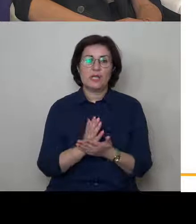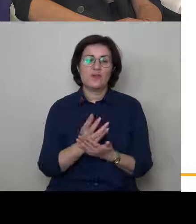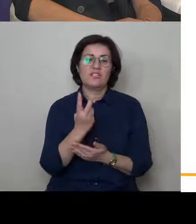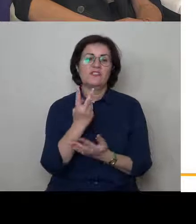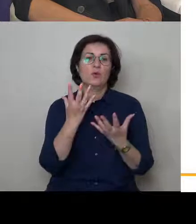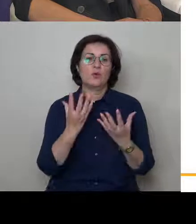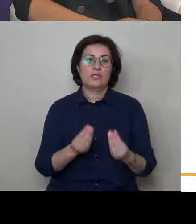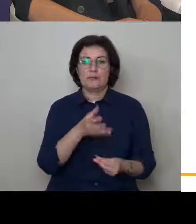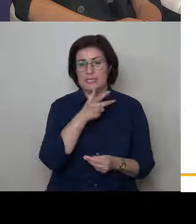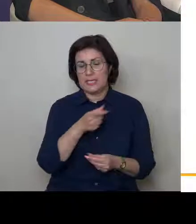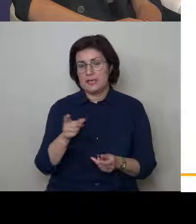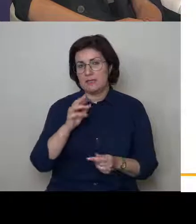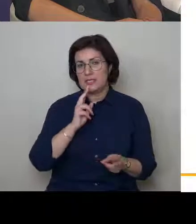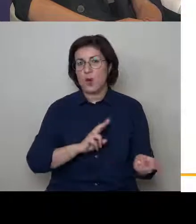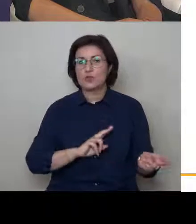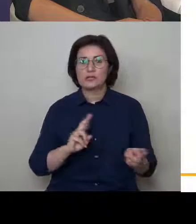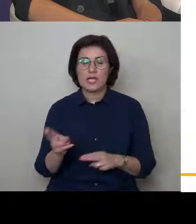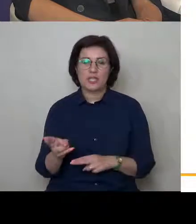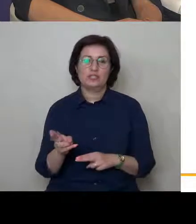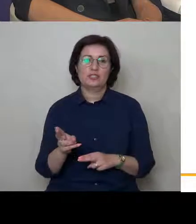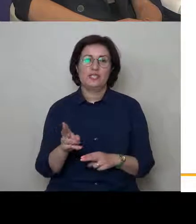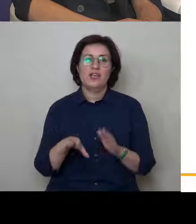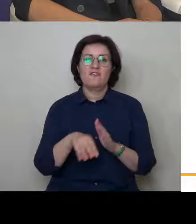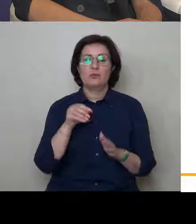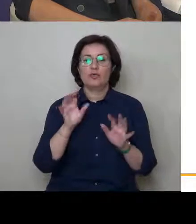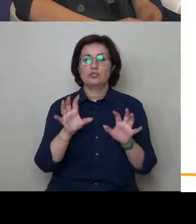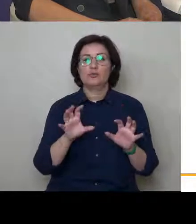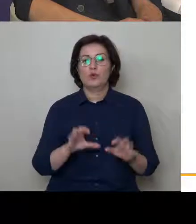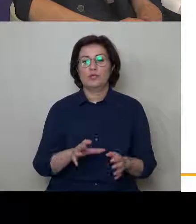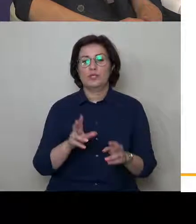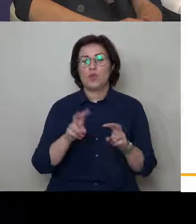and although there is a 2-day period for